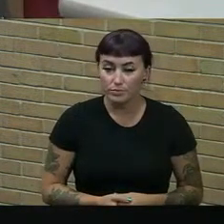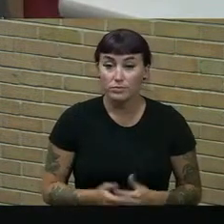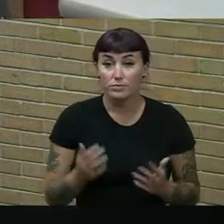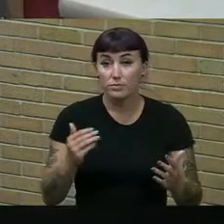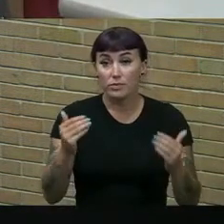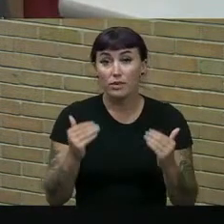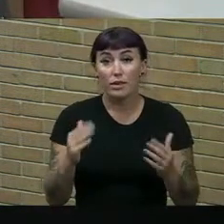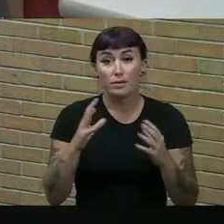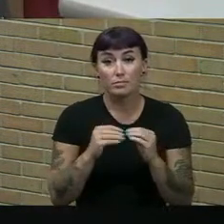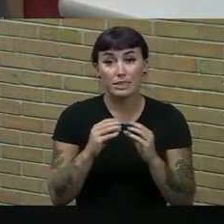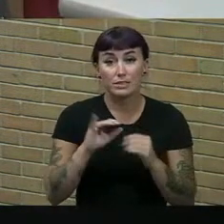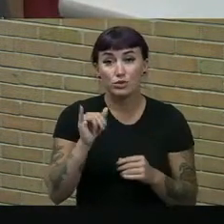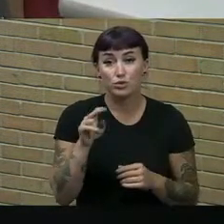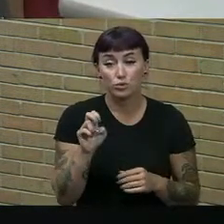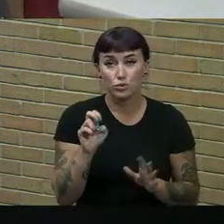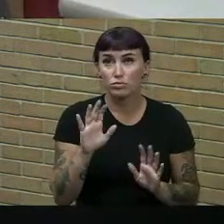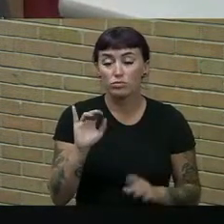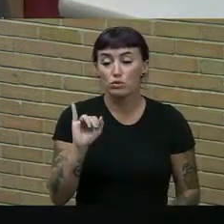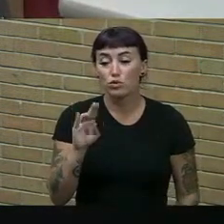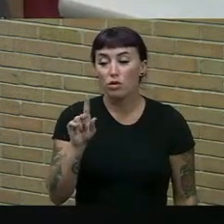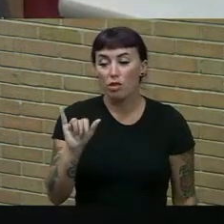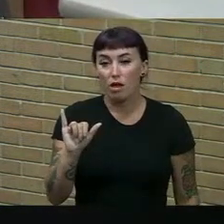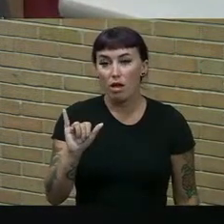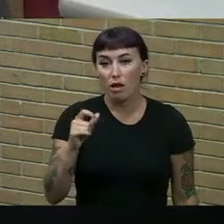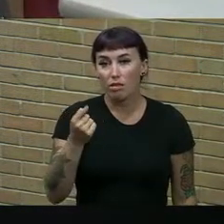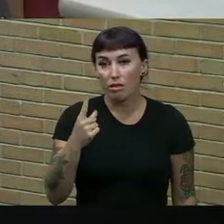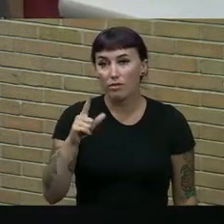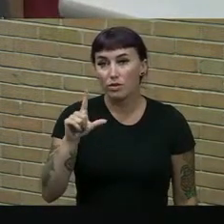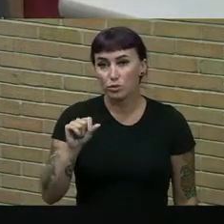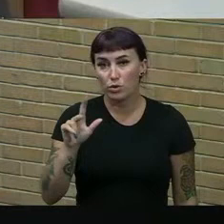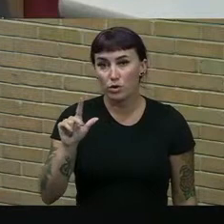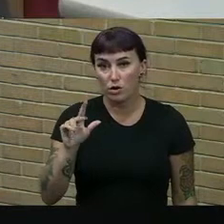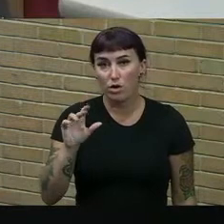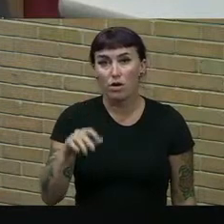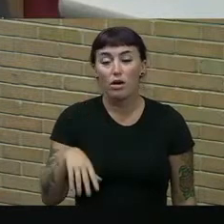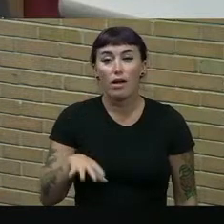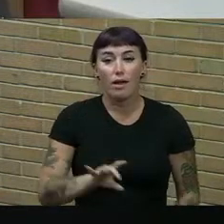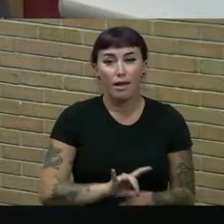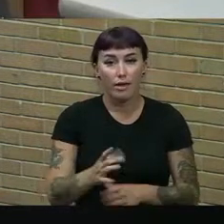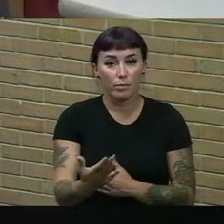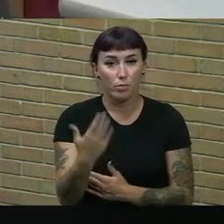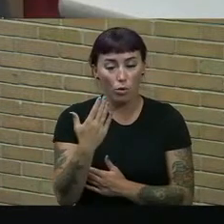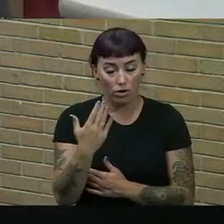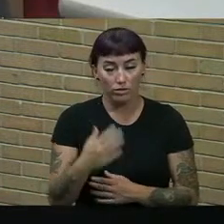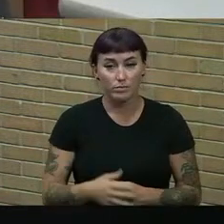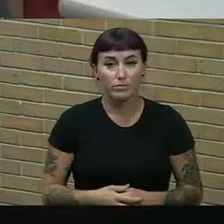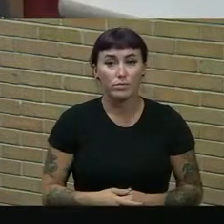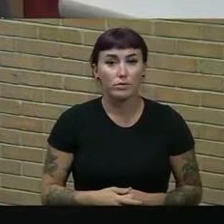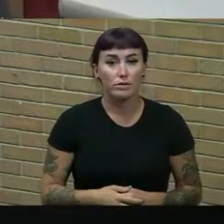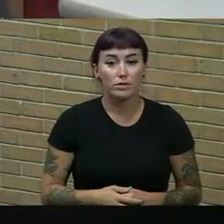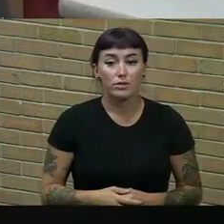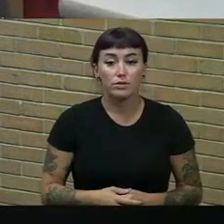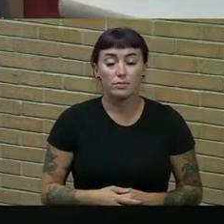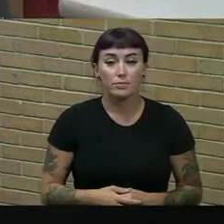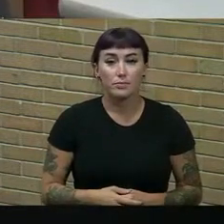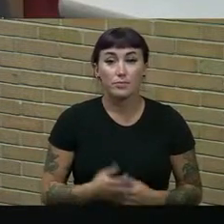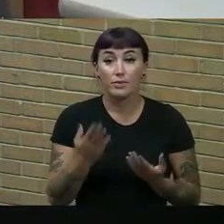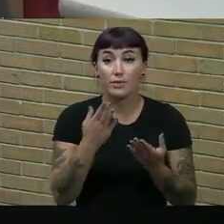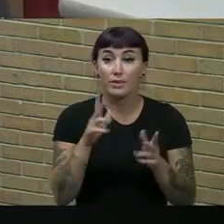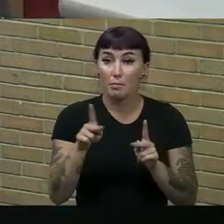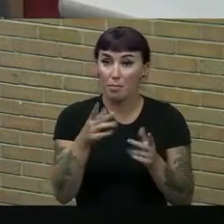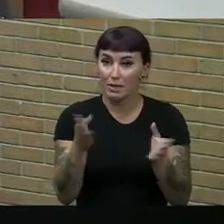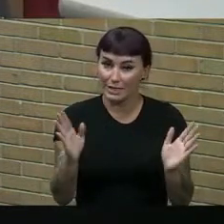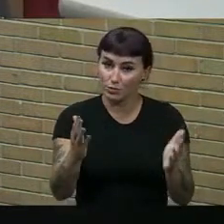Next meeting will be July 11, 2023 at 0800 hours, and we're very and the public is very